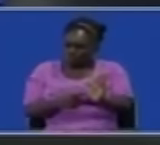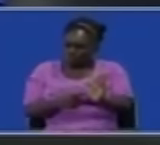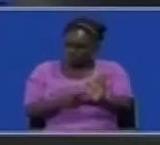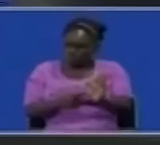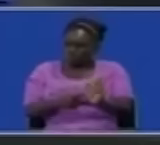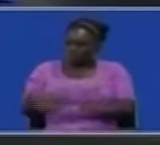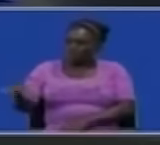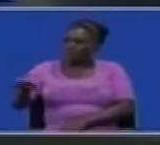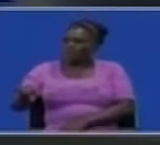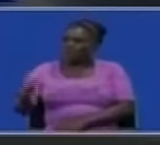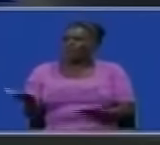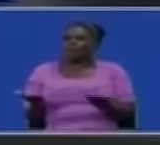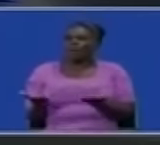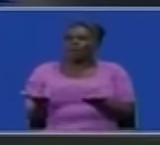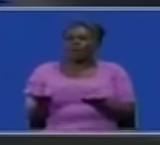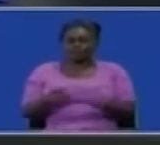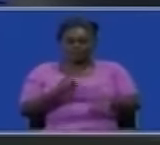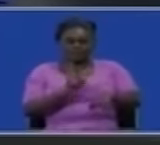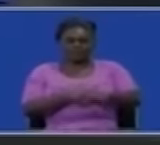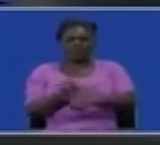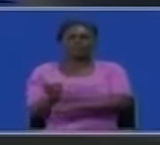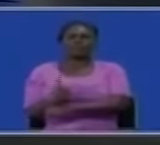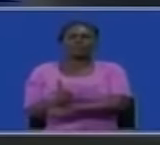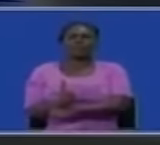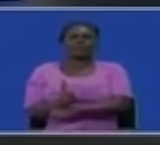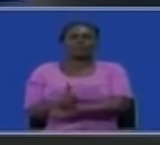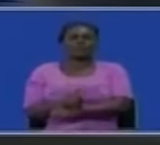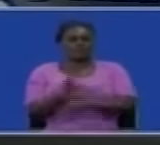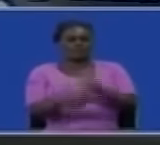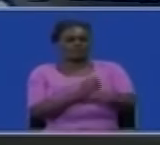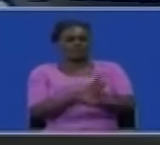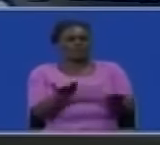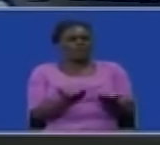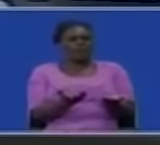the venue, the time, the video.